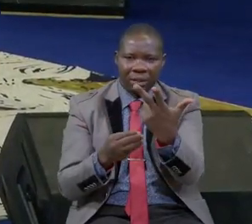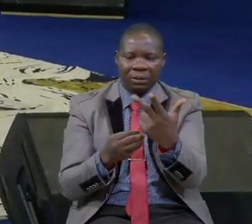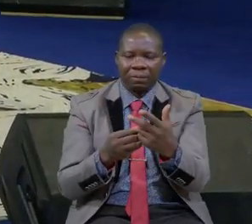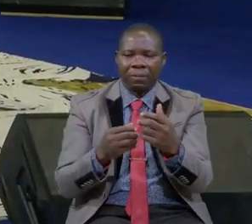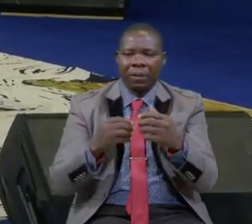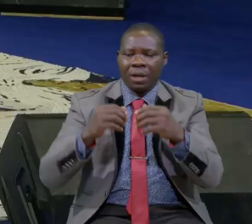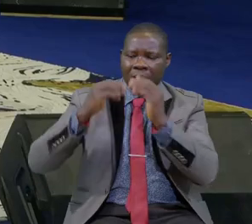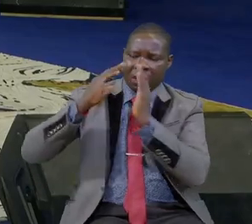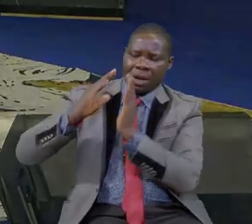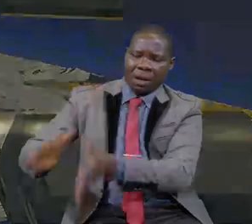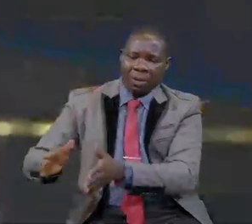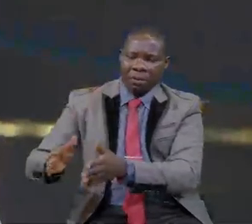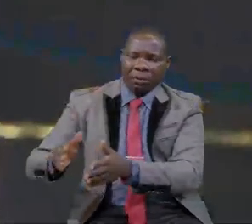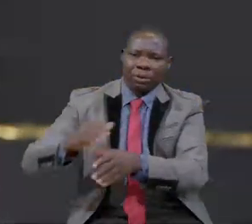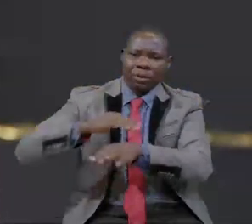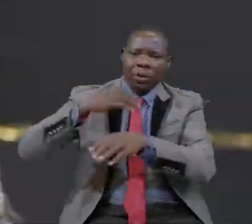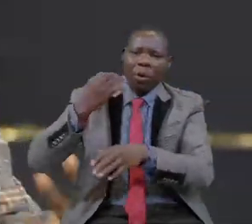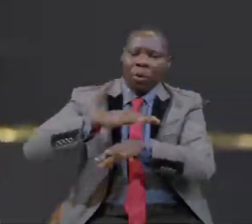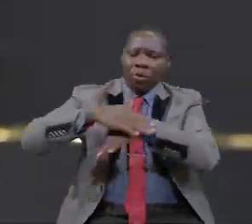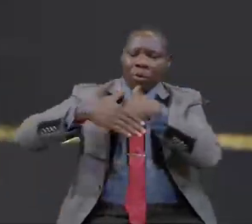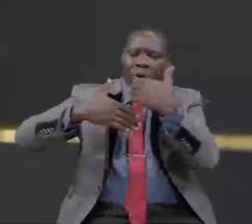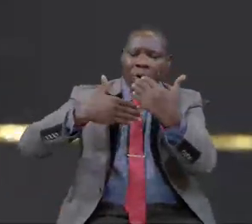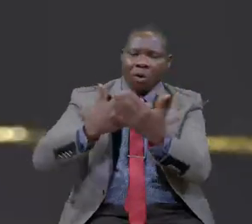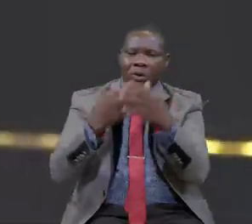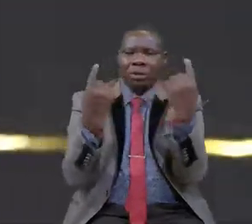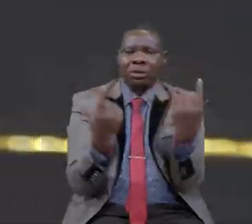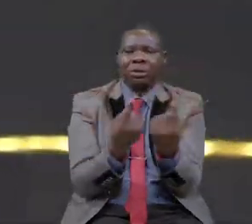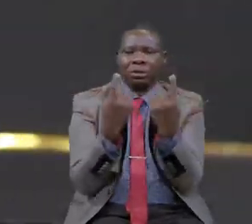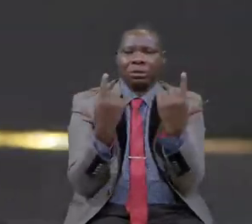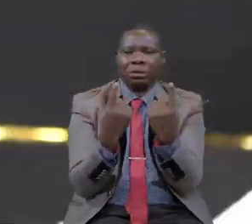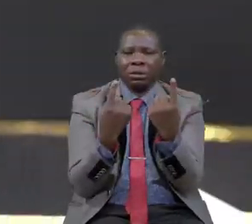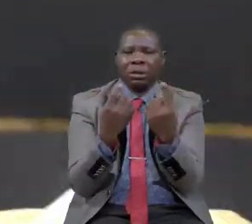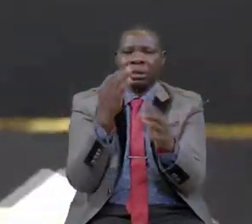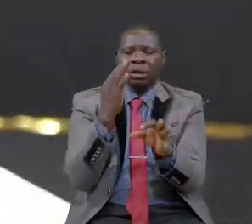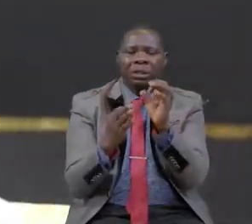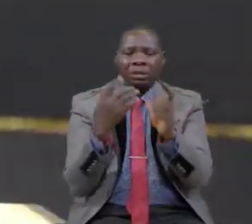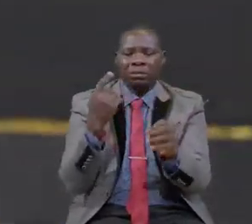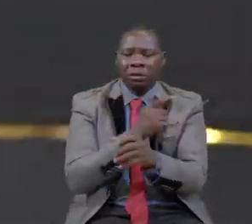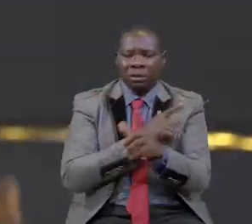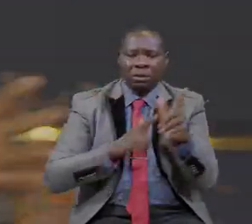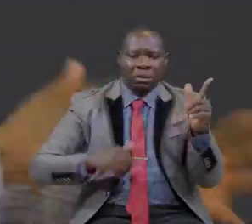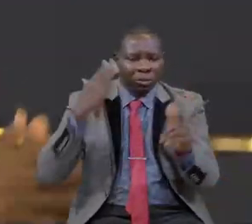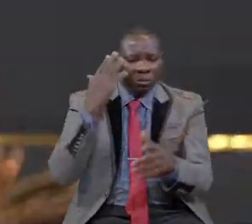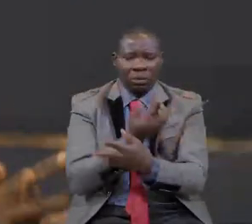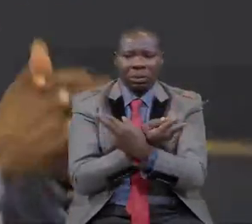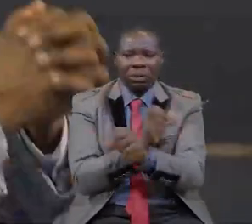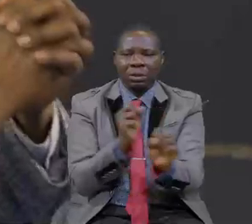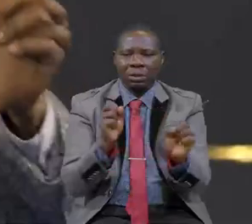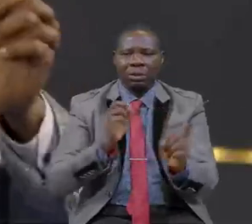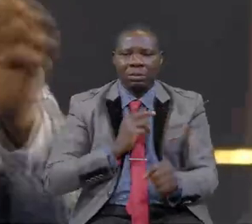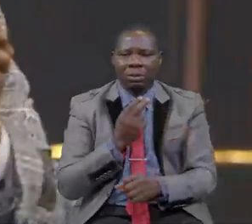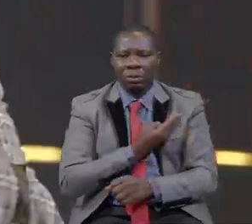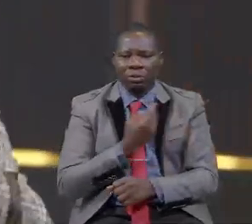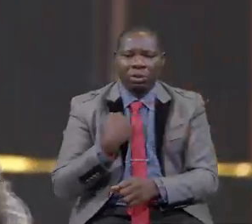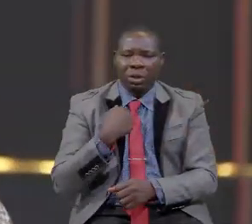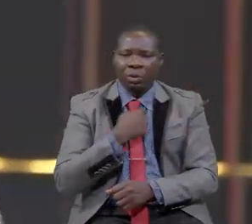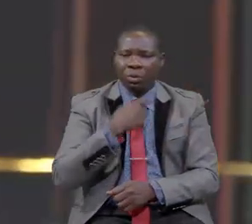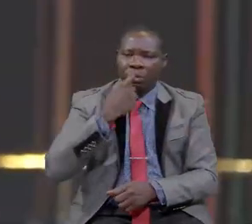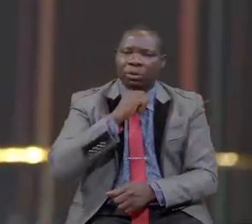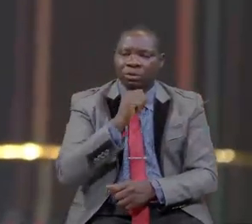of all iniquity. Now, if the Lord is going to redeem us, we must not cleave